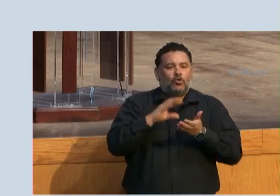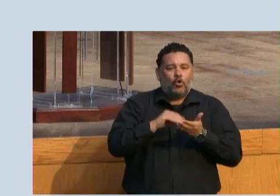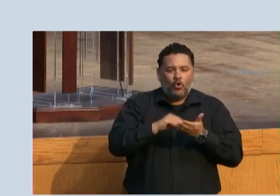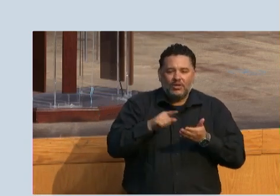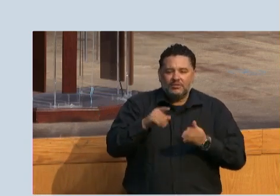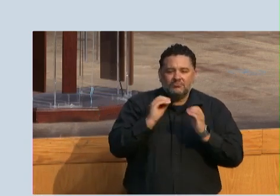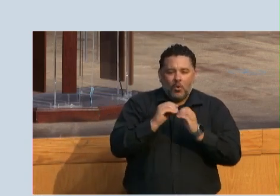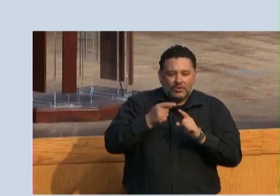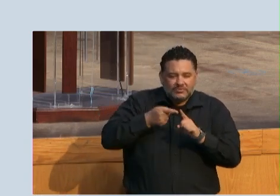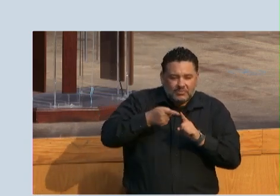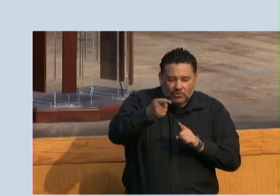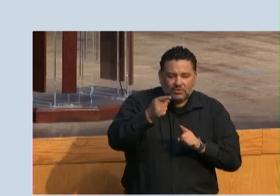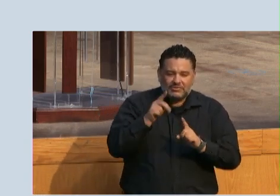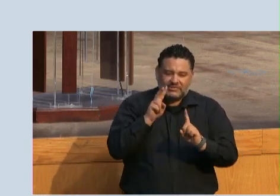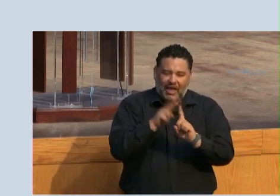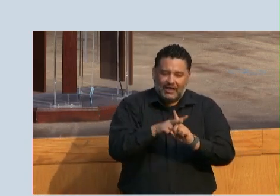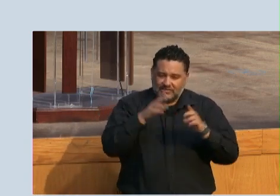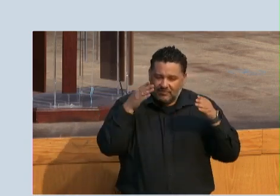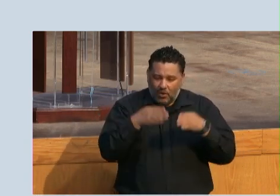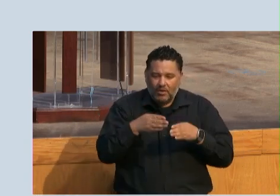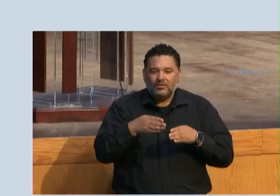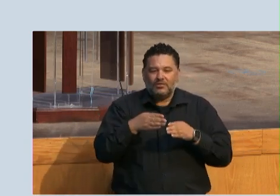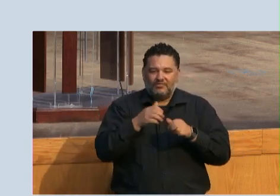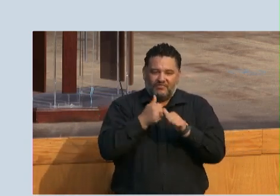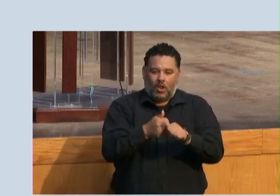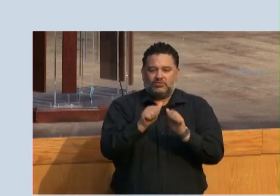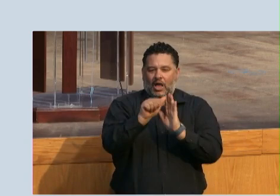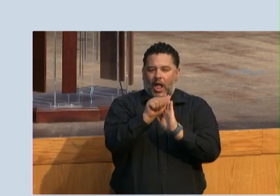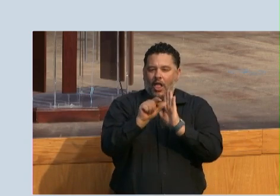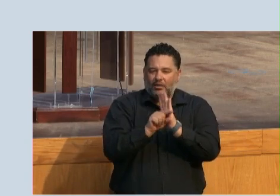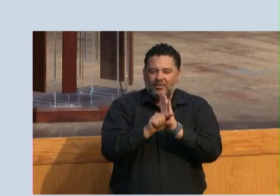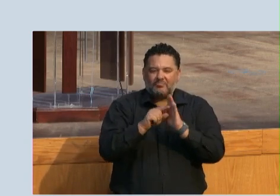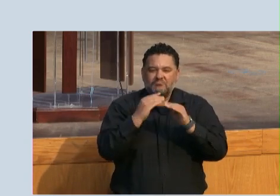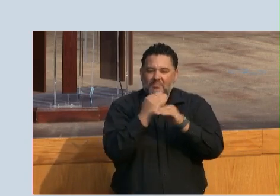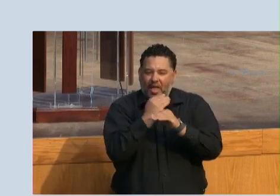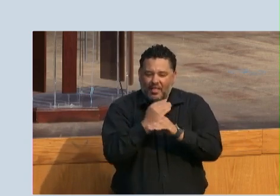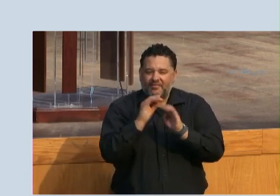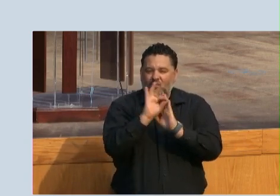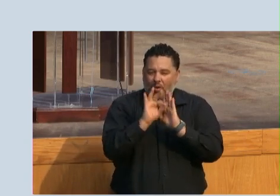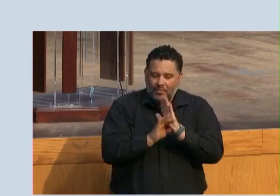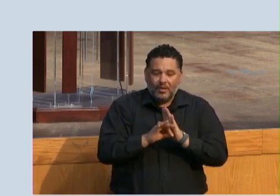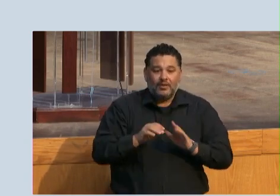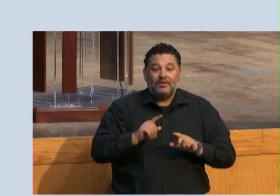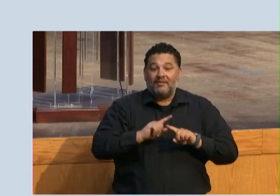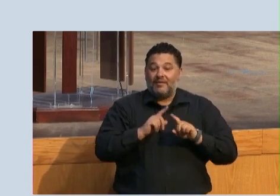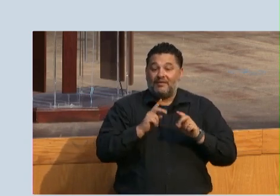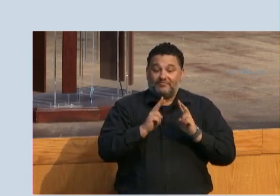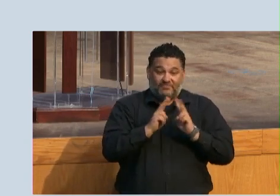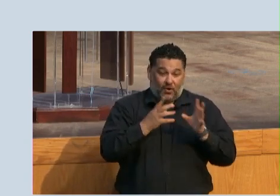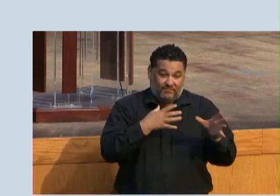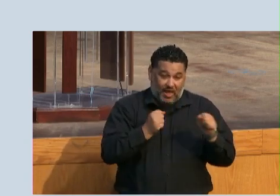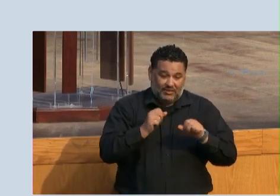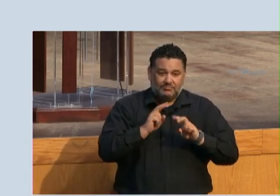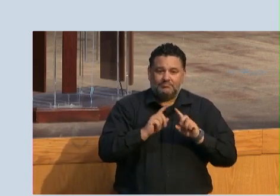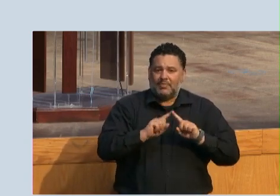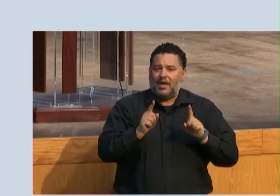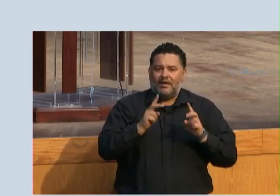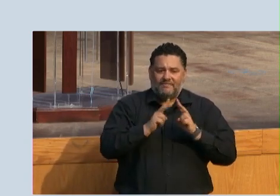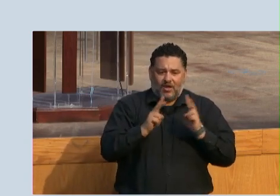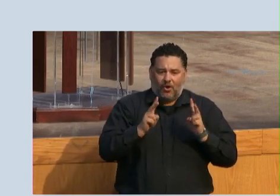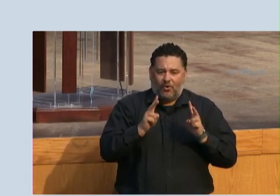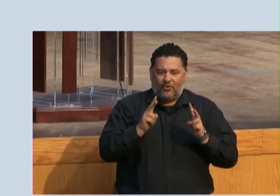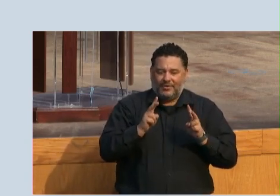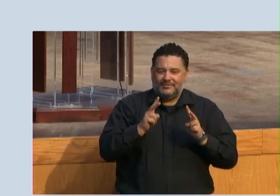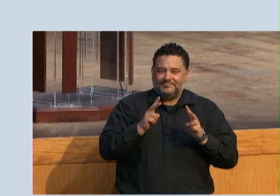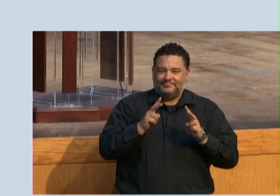and task-focused. They're algorithmic in nature, and they're very fast, but they're very brittle. They're trained for a specific purpose,